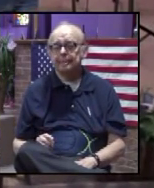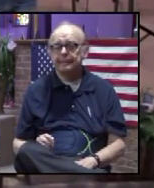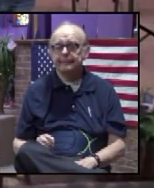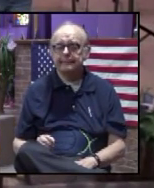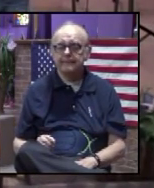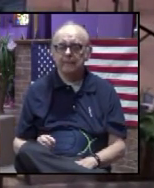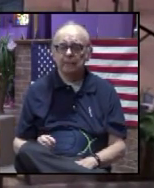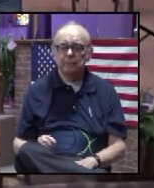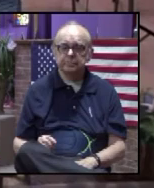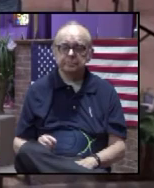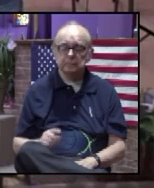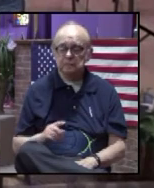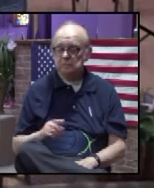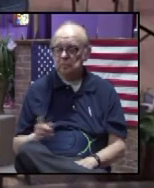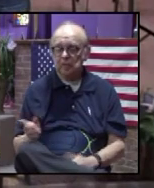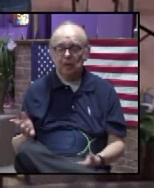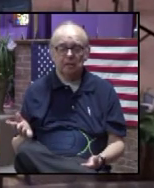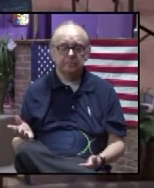they